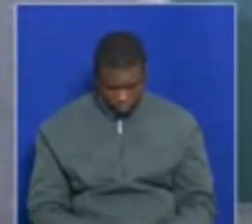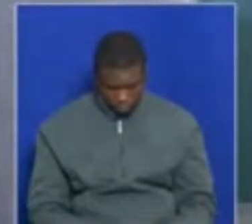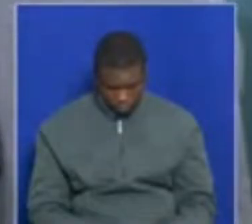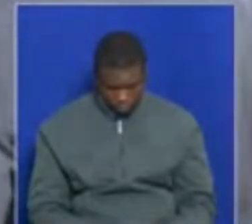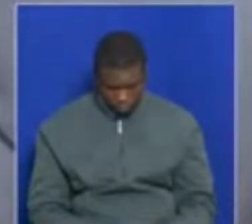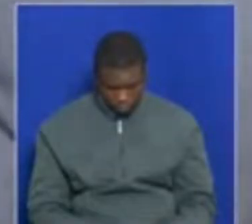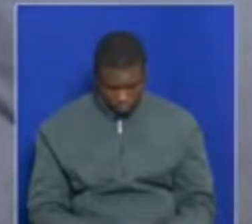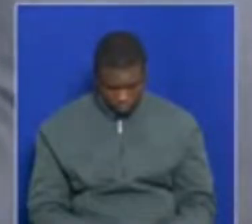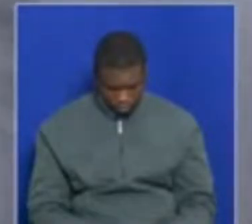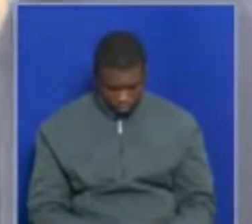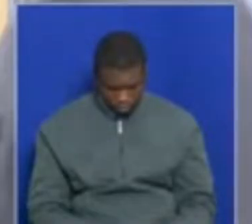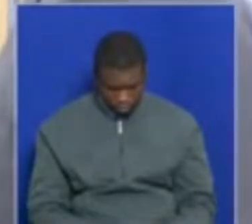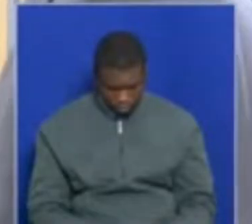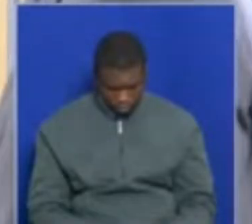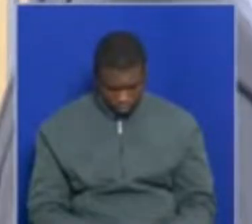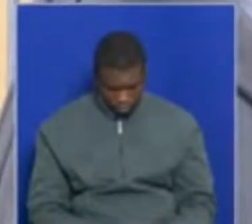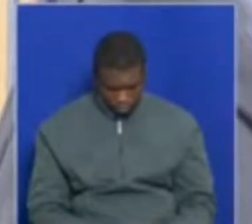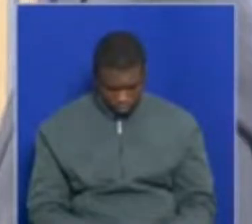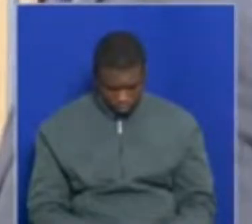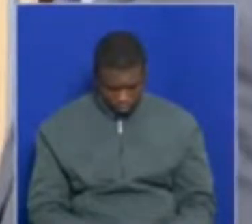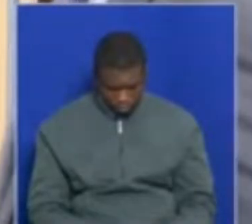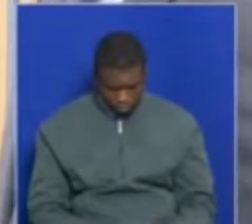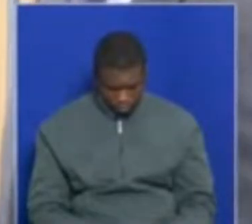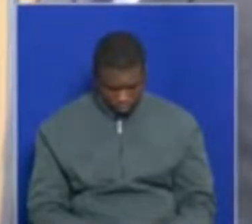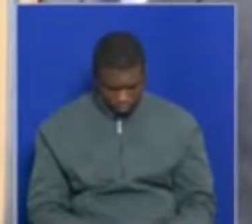Switch both mics on. Okay.